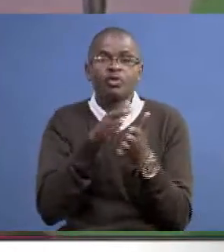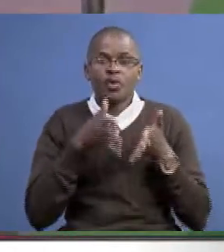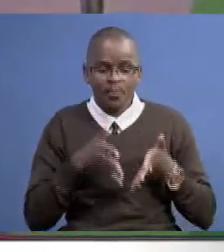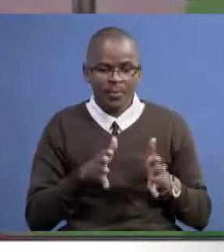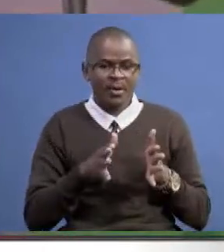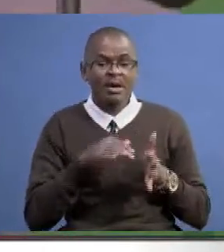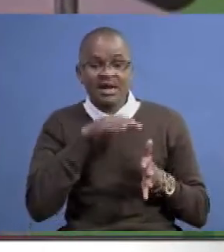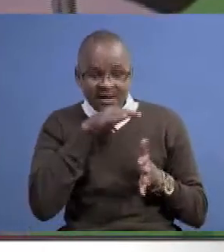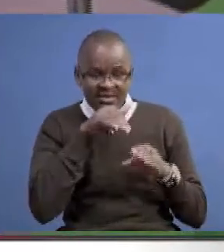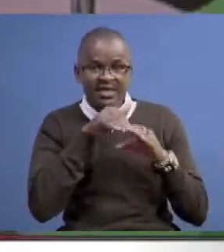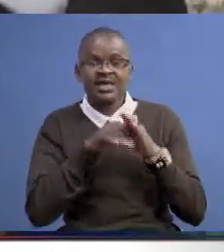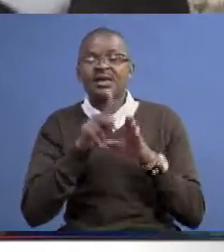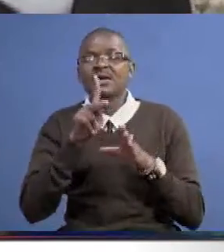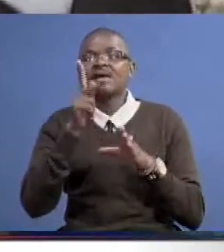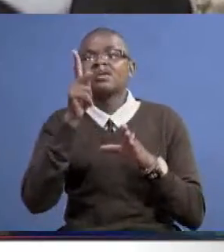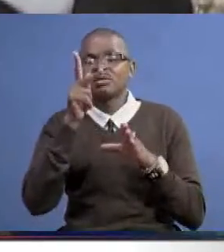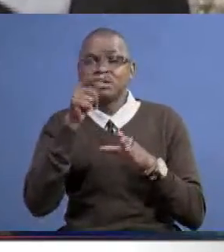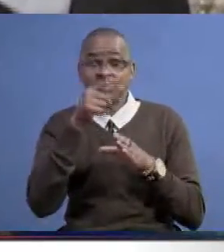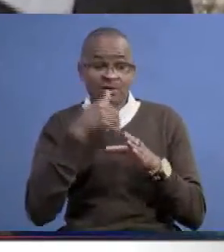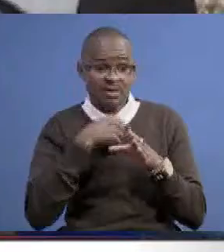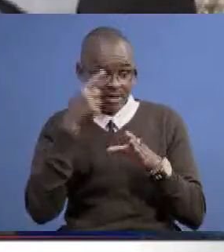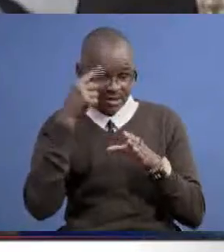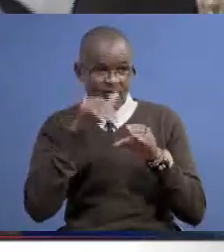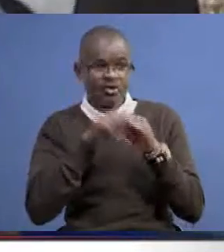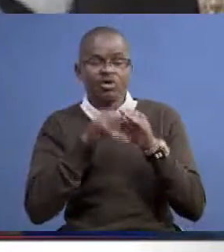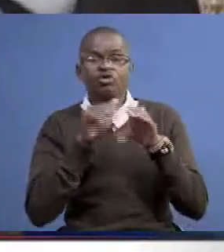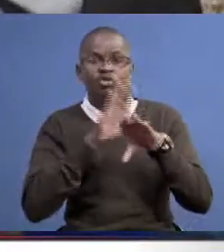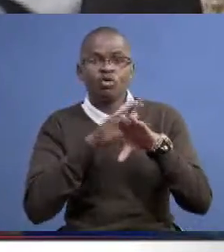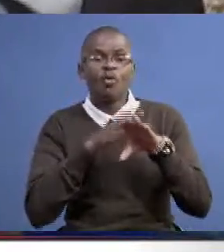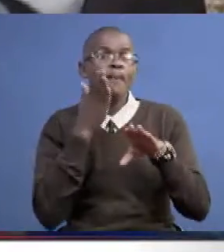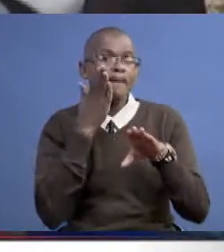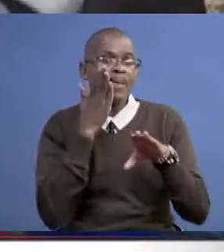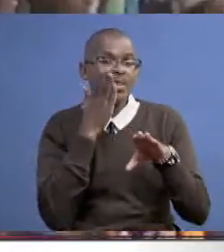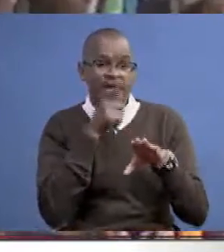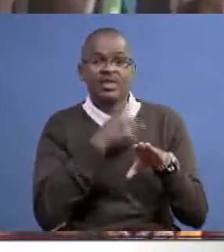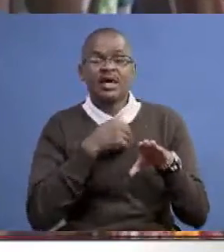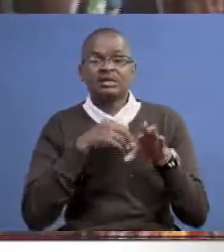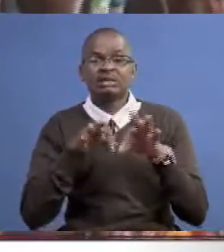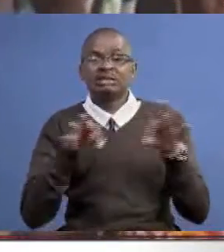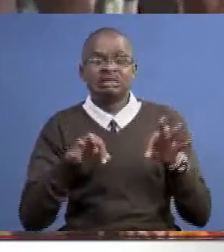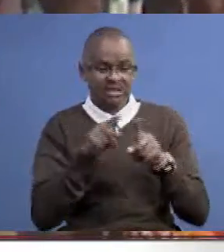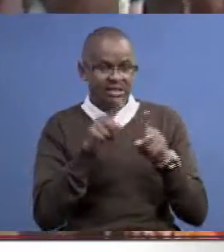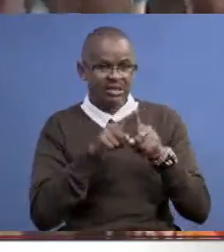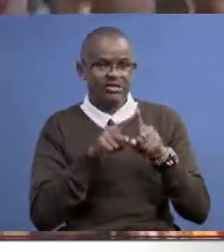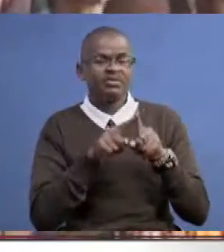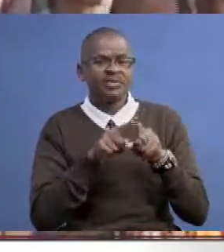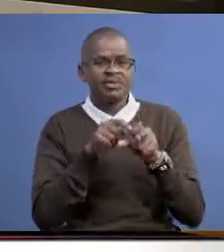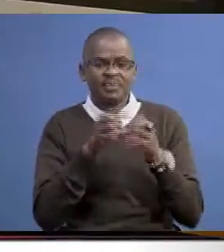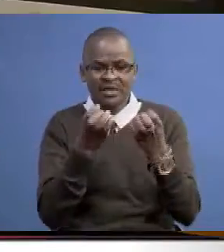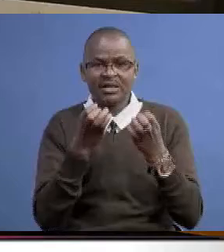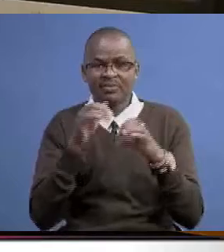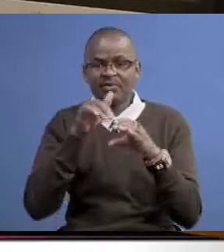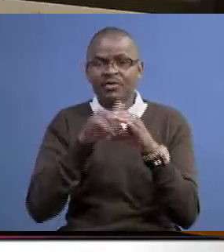newborn mortality in Kenya is making specialized health services affordable to mothers and children in far-flung areas and may just be the much-needed